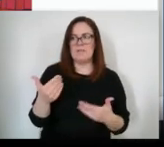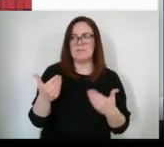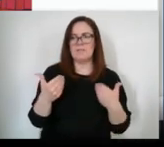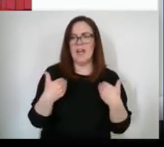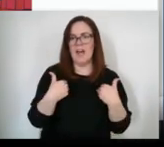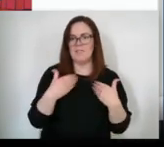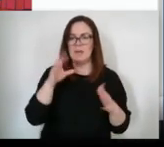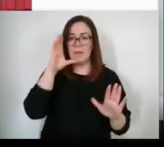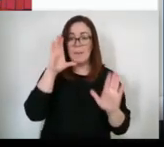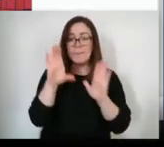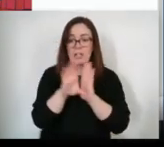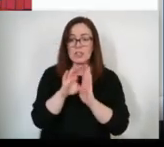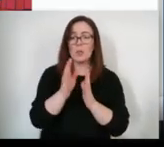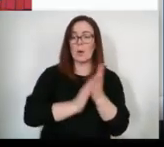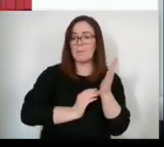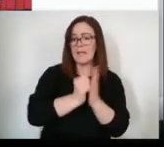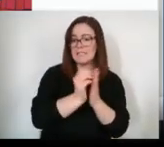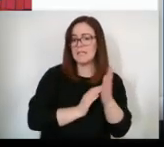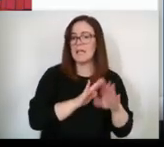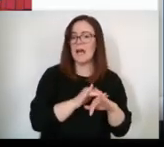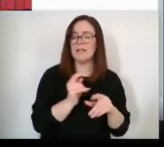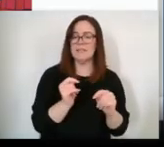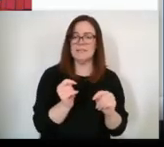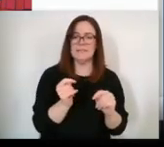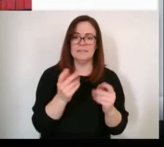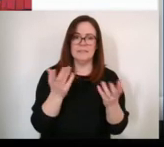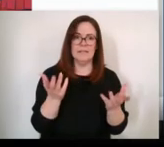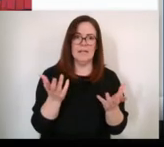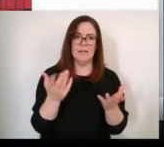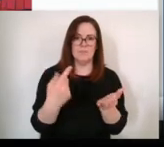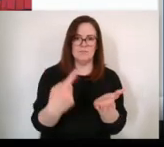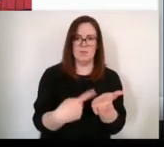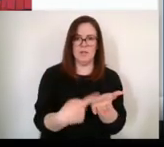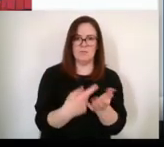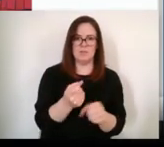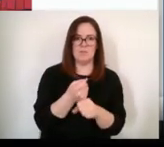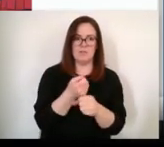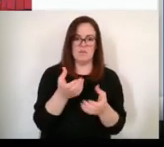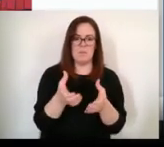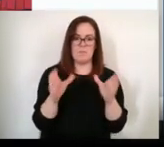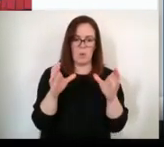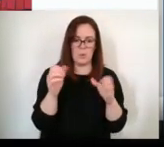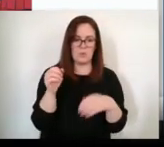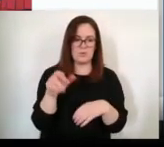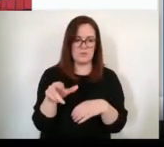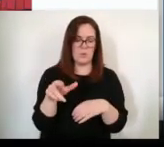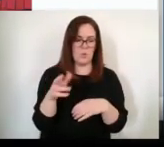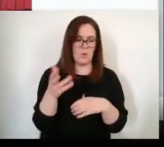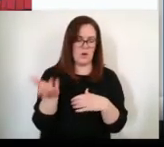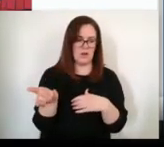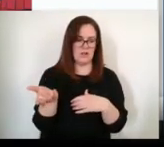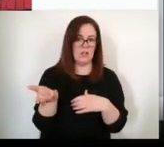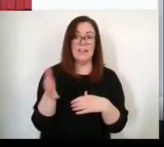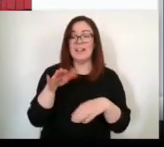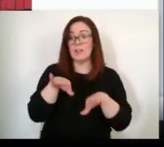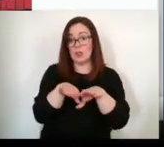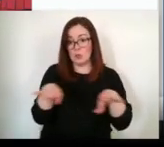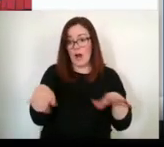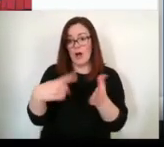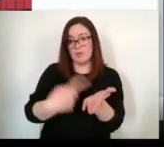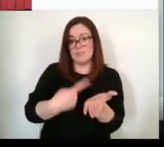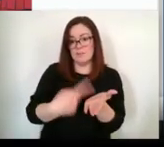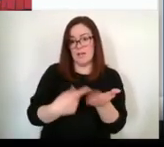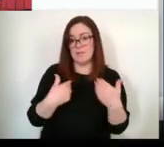usually have maybe a picture or a painting on it. Sometimes they're made from bowls, or like